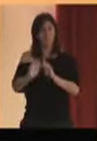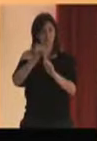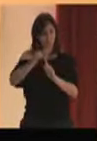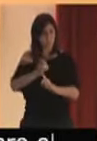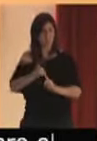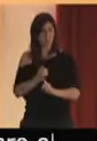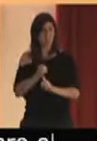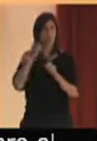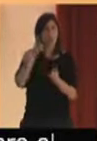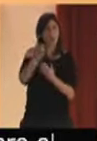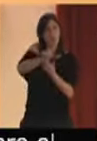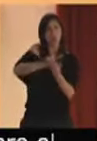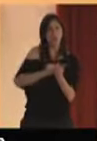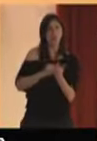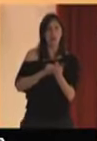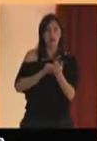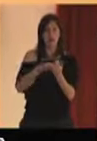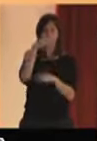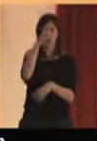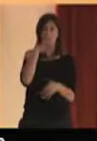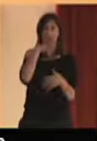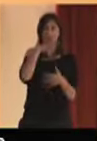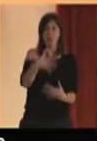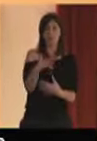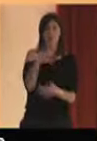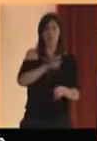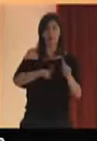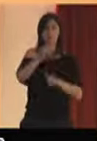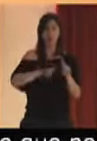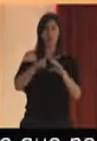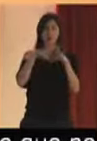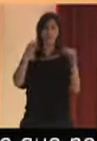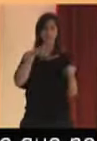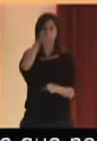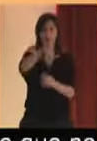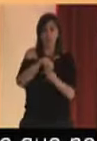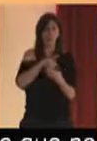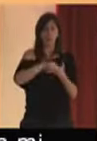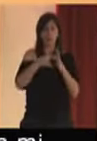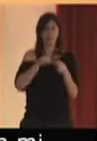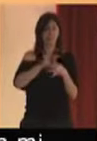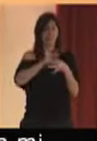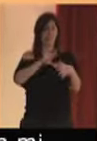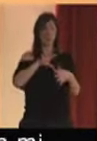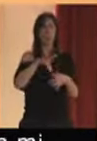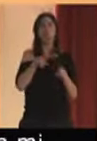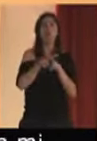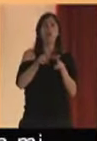But the main problem that you have to face, and I've seen this, is that it's quite difficult to get the teachers